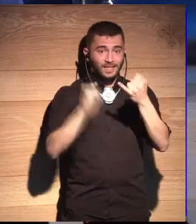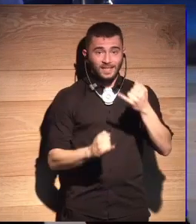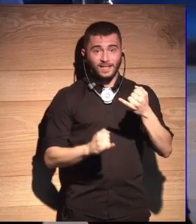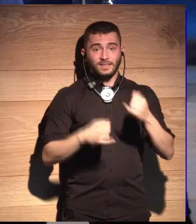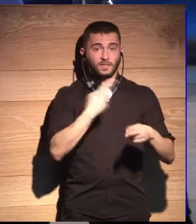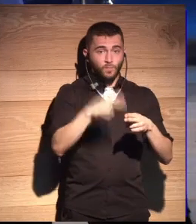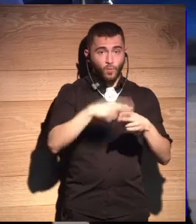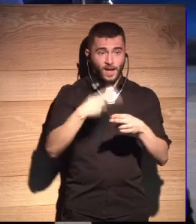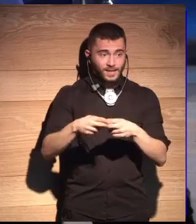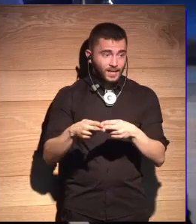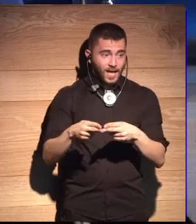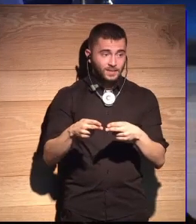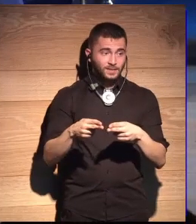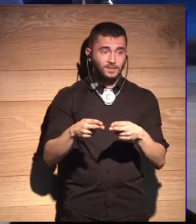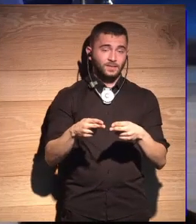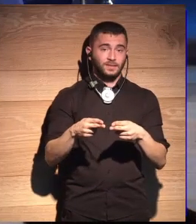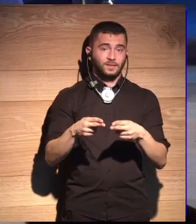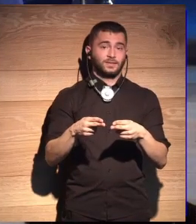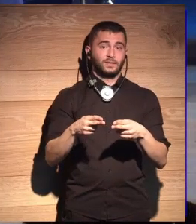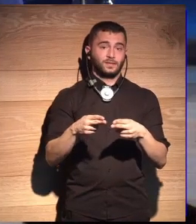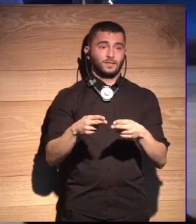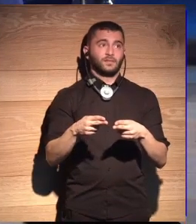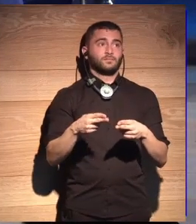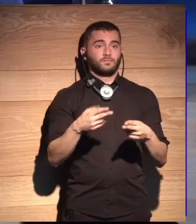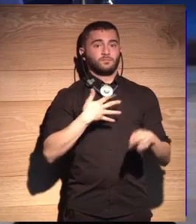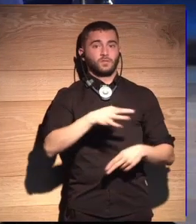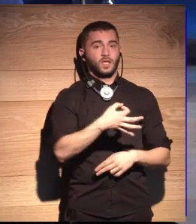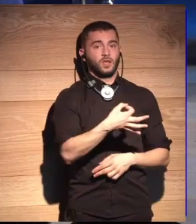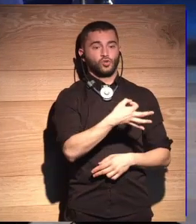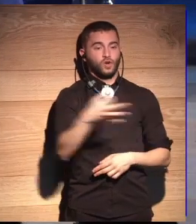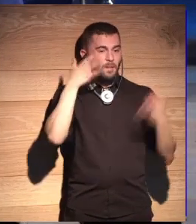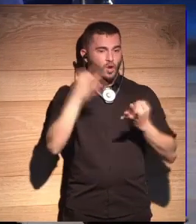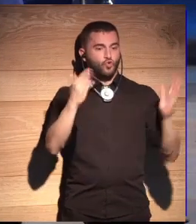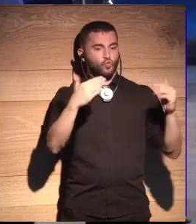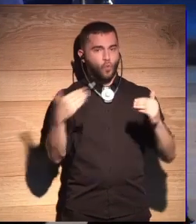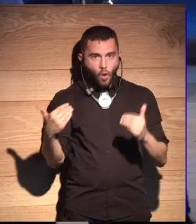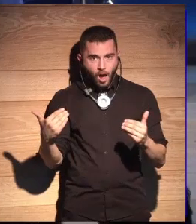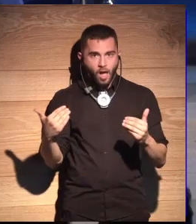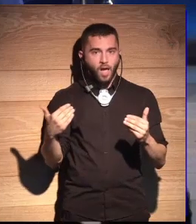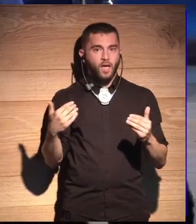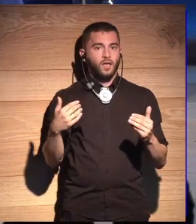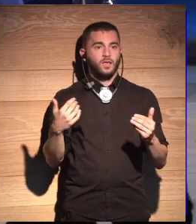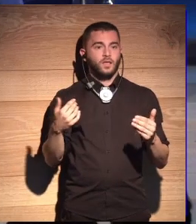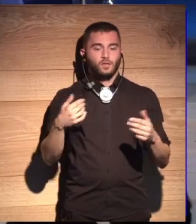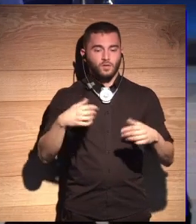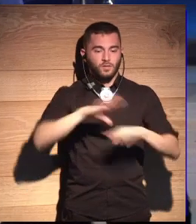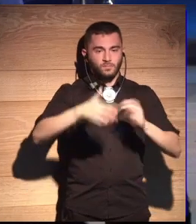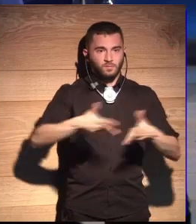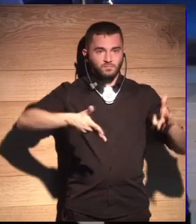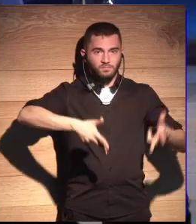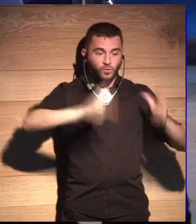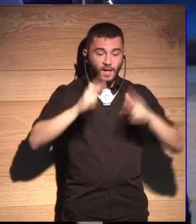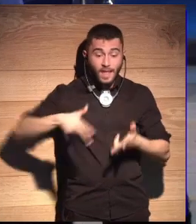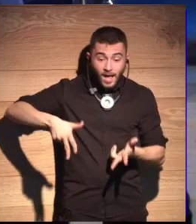were rationally correct, and therefore they didn't require any type of democratic validation. So I think that this